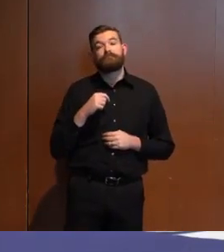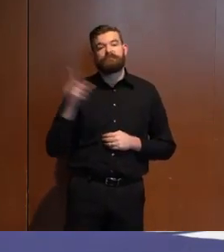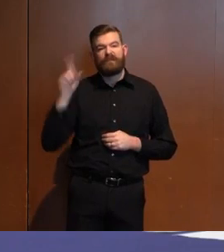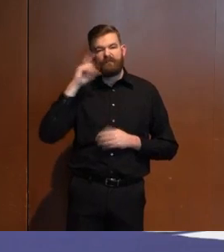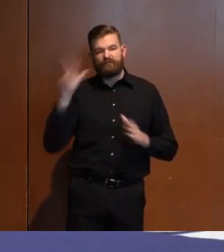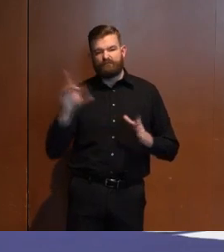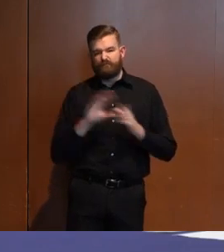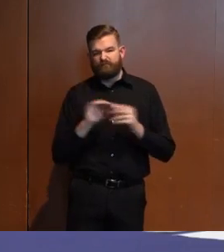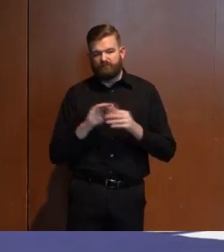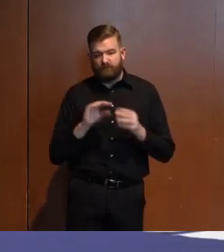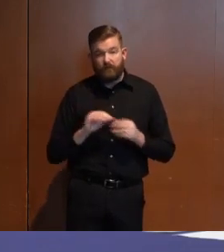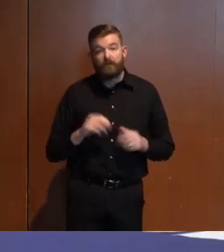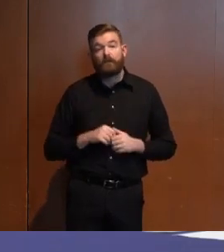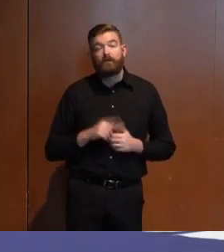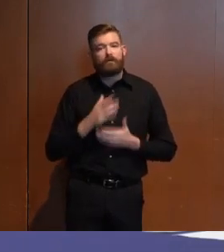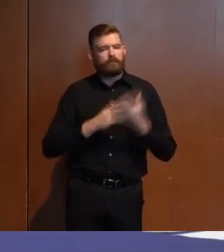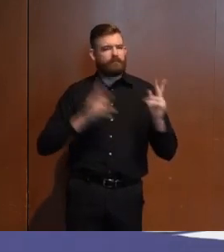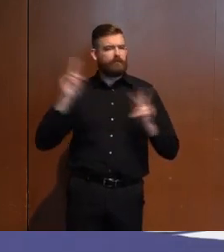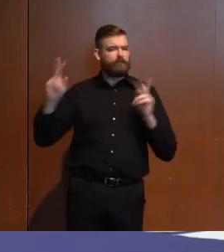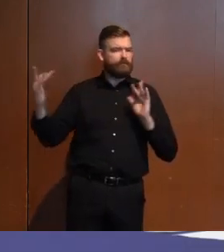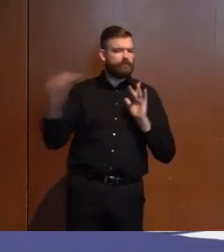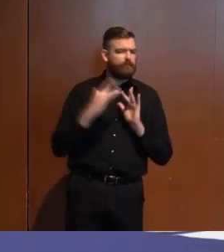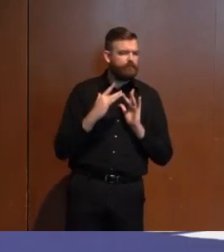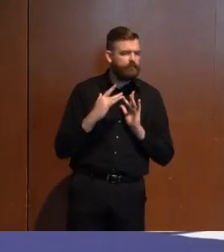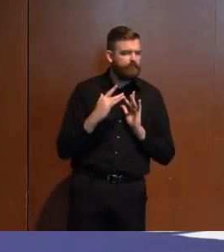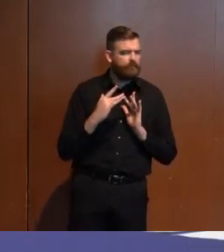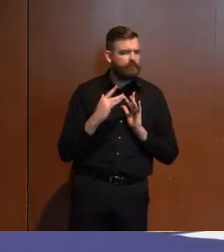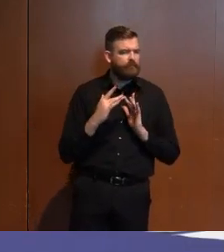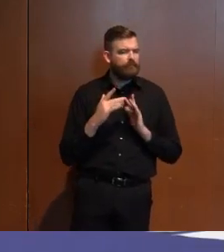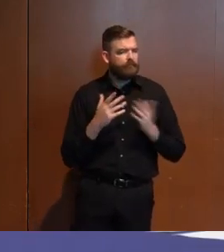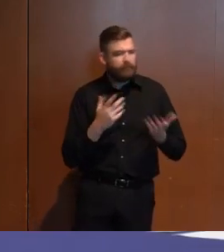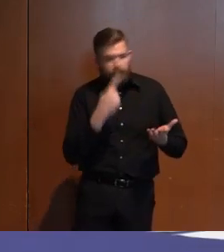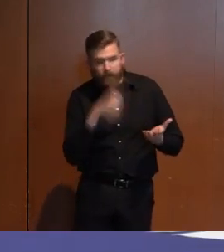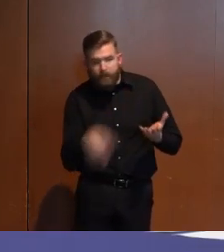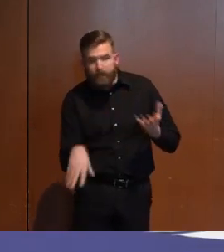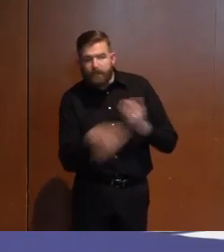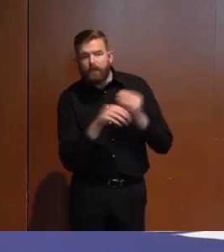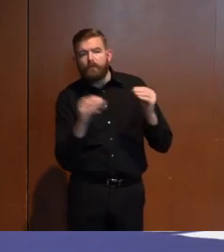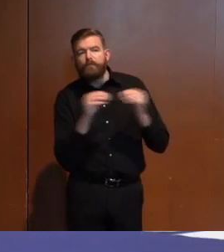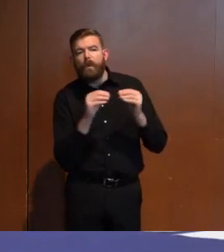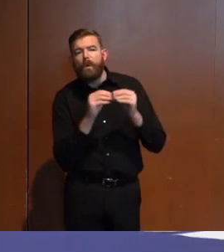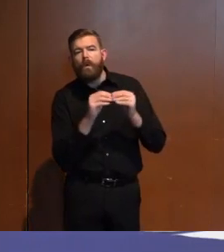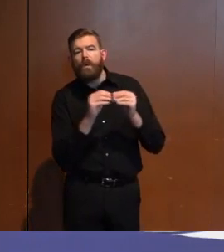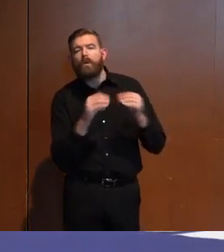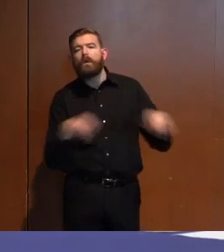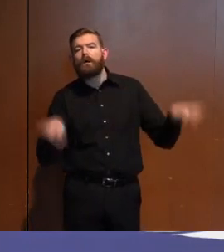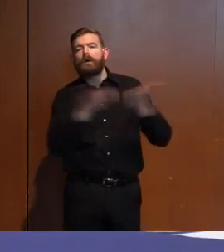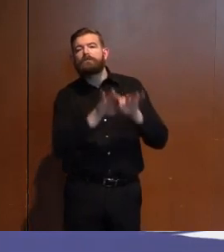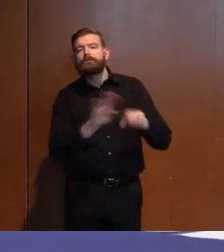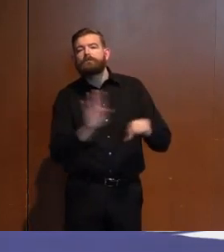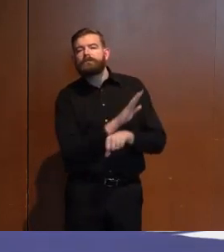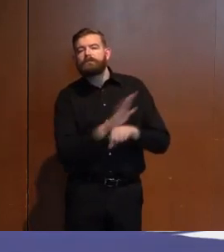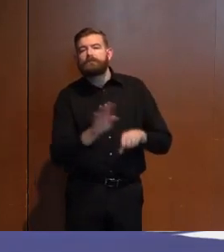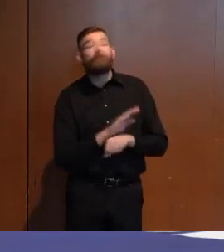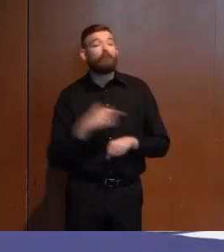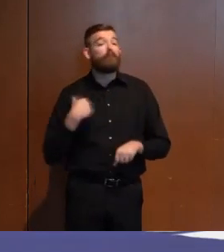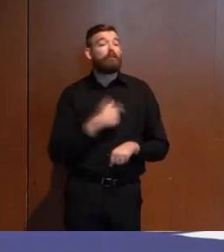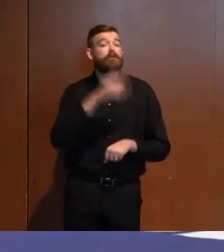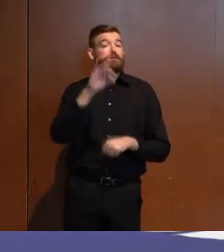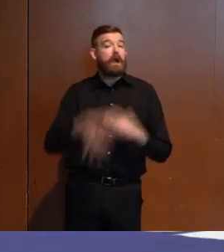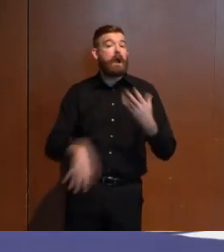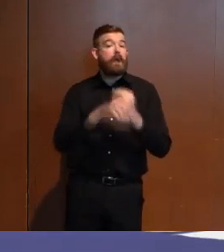to. We're likely not going to do a whole lot more tweaking. We got to sort of run the place hunkered down as it is right now. Thank